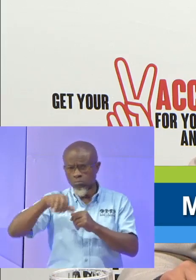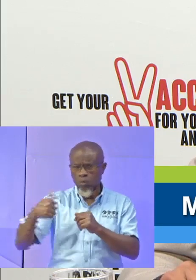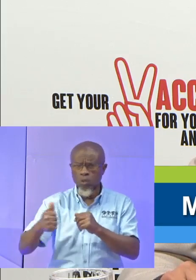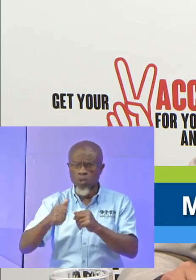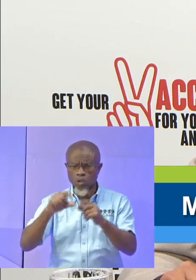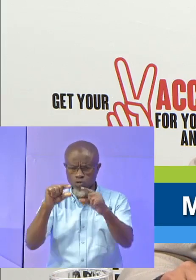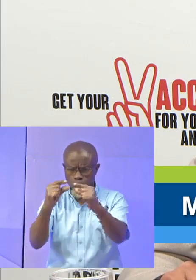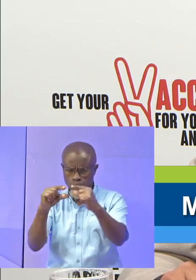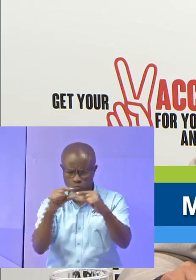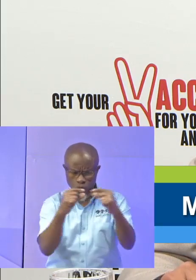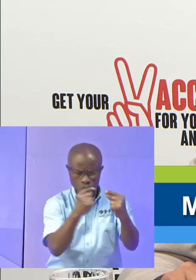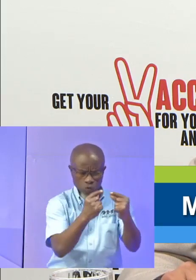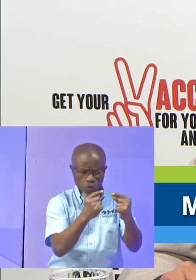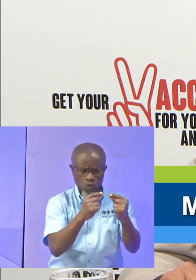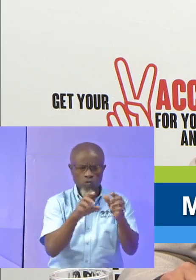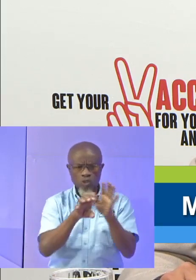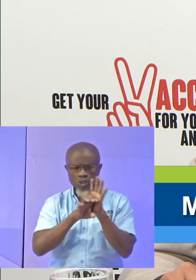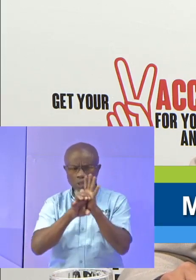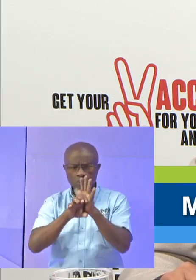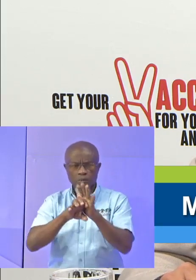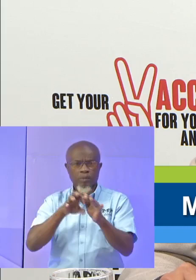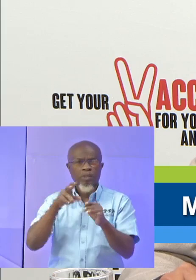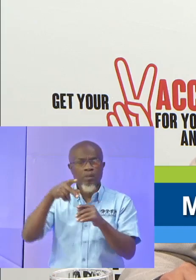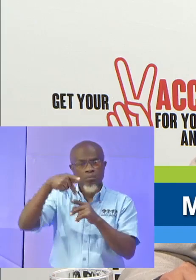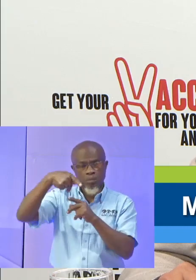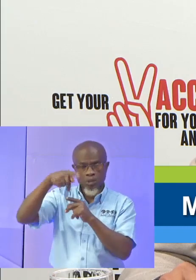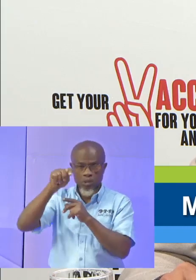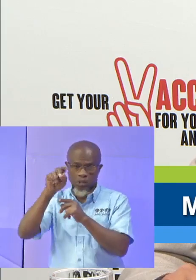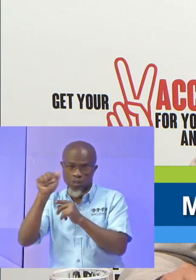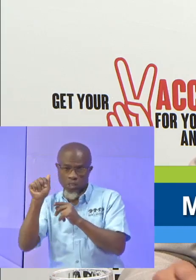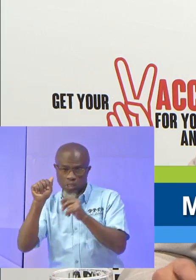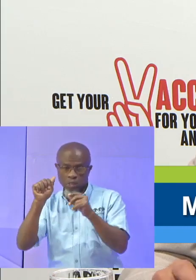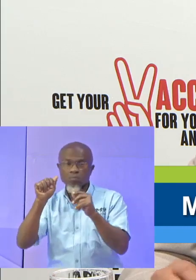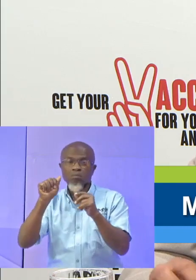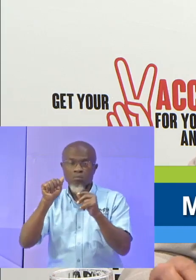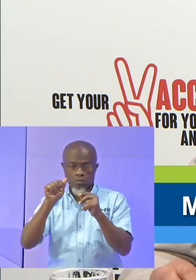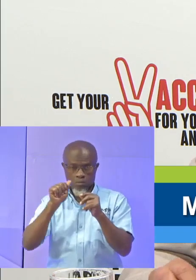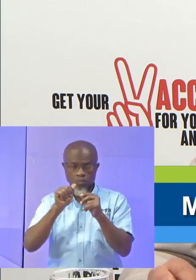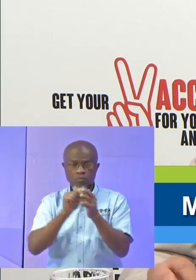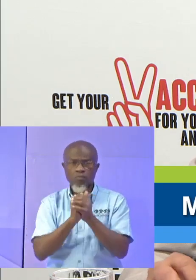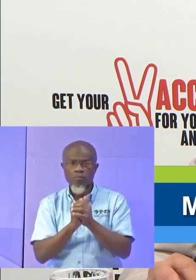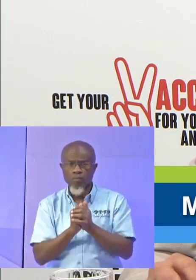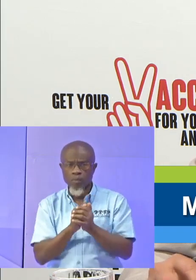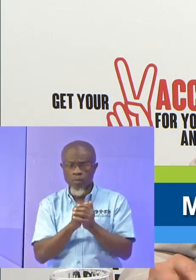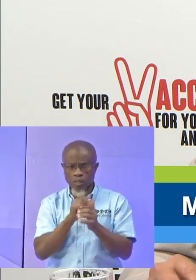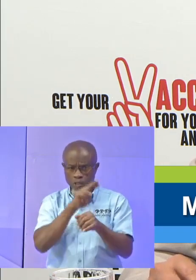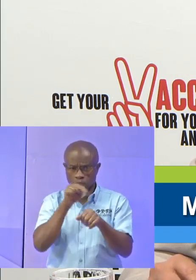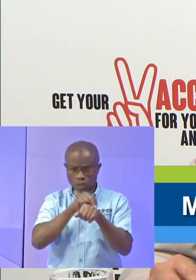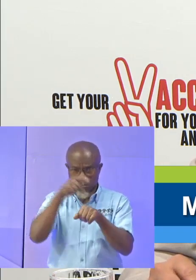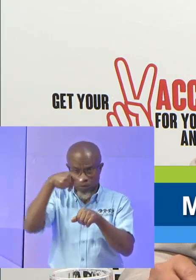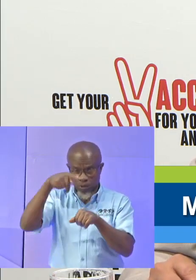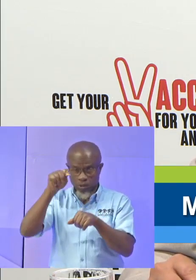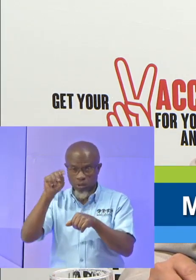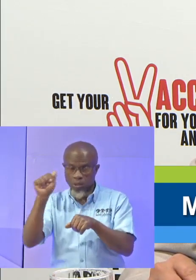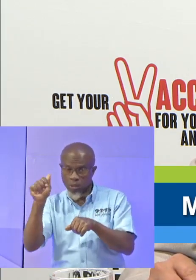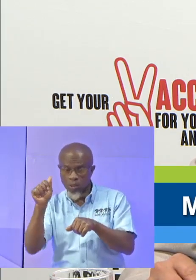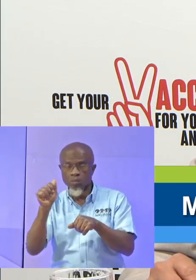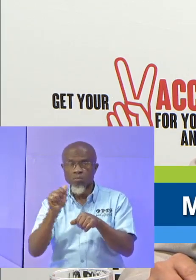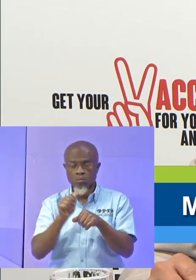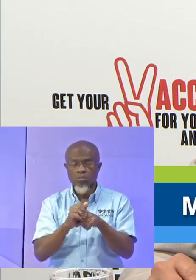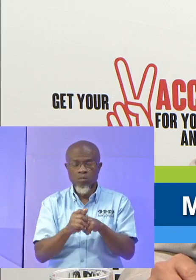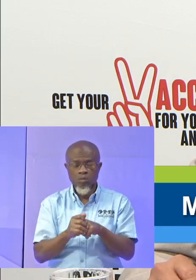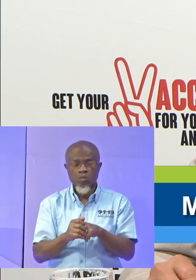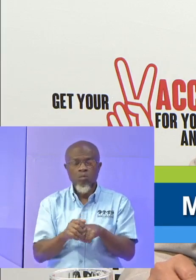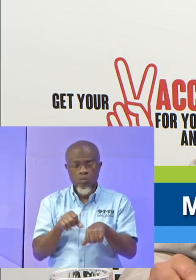the National Parent Teachers Association and so on. So that is how much consultation has been had between Saturday